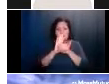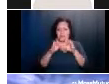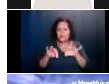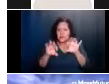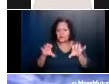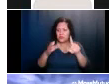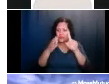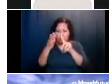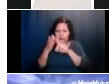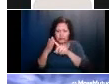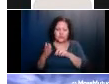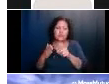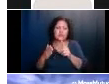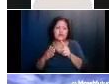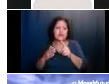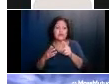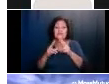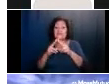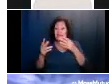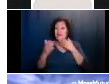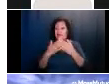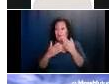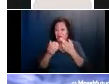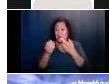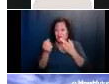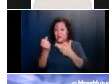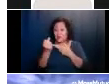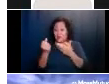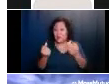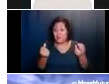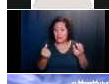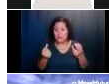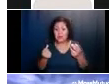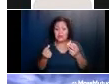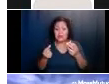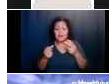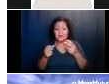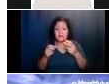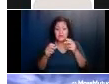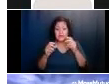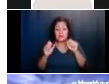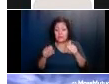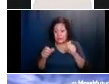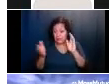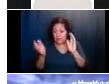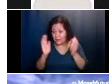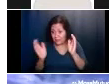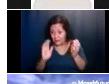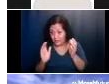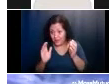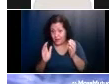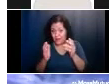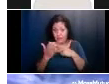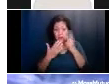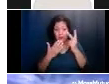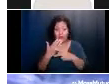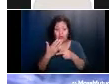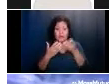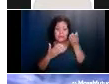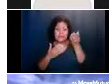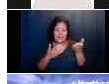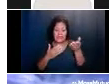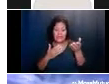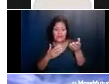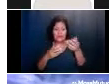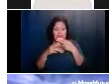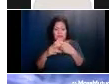A very good resource to compare programs on a state-by-state basis is